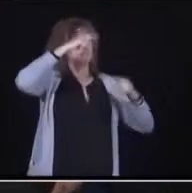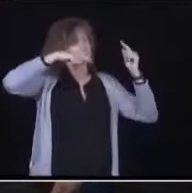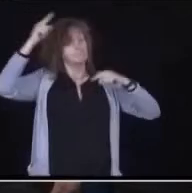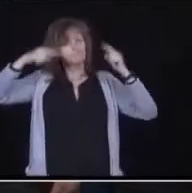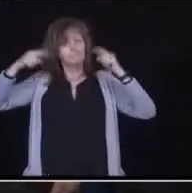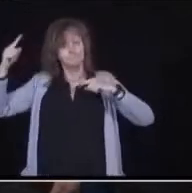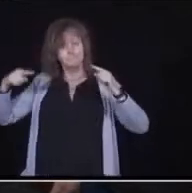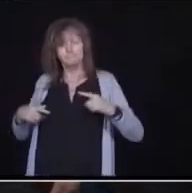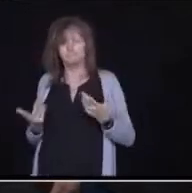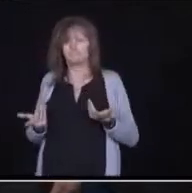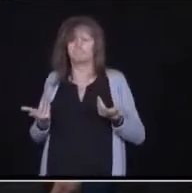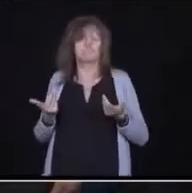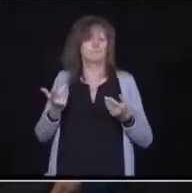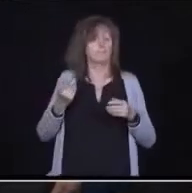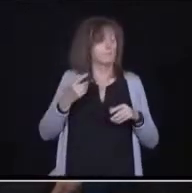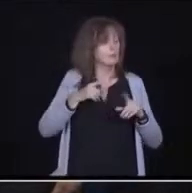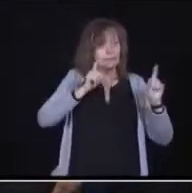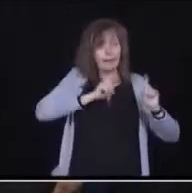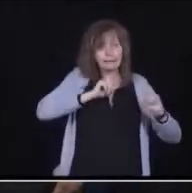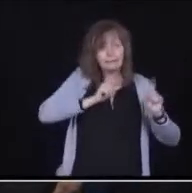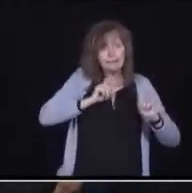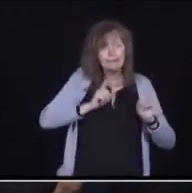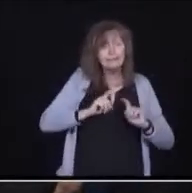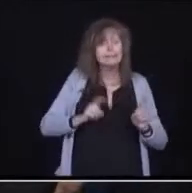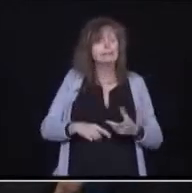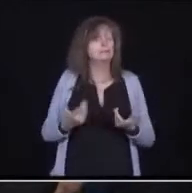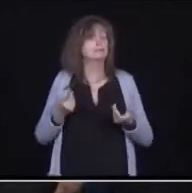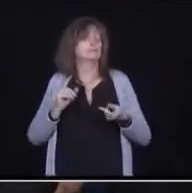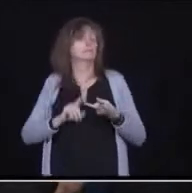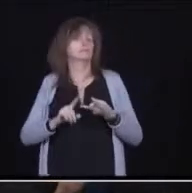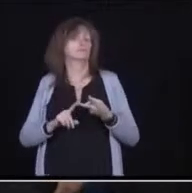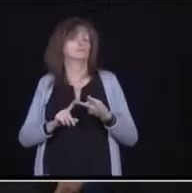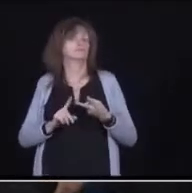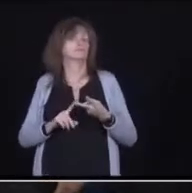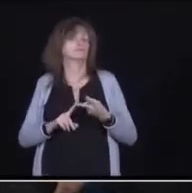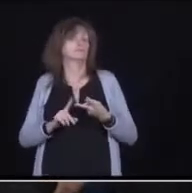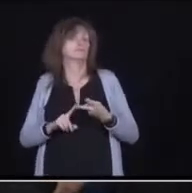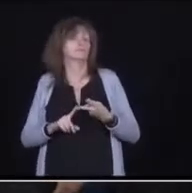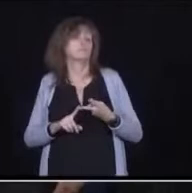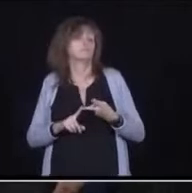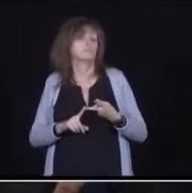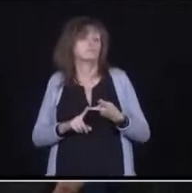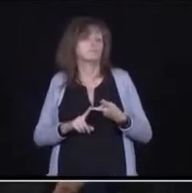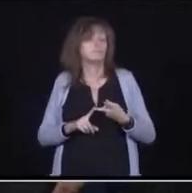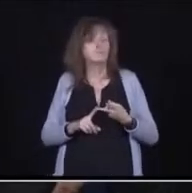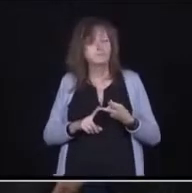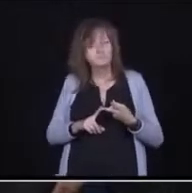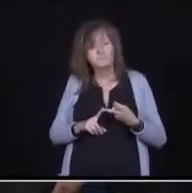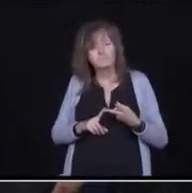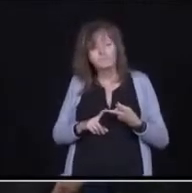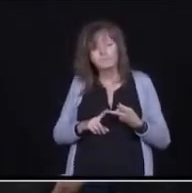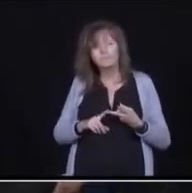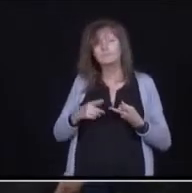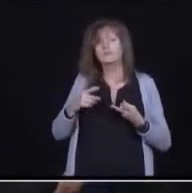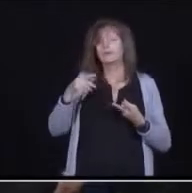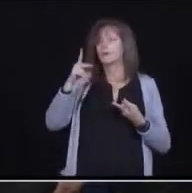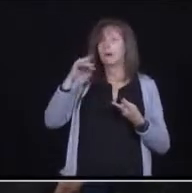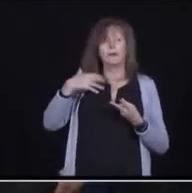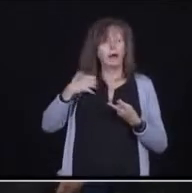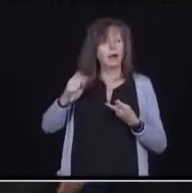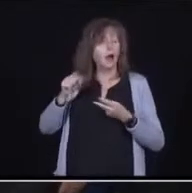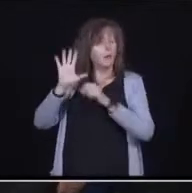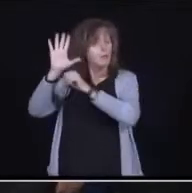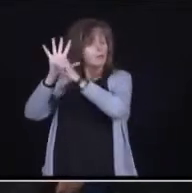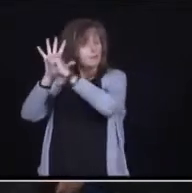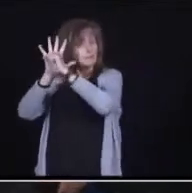there's the makeup of the individual public health unit or city or town. There are a variety of different things